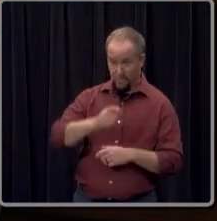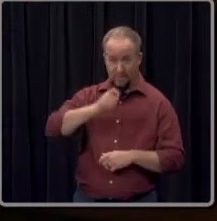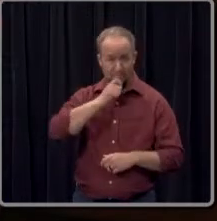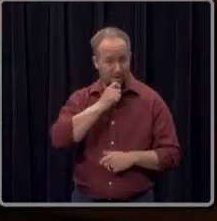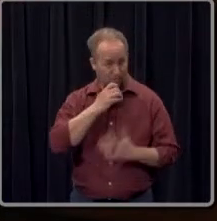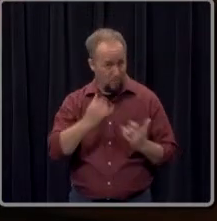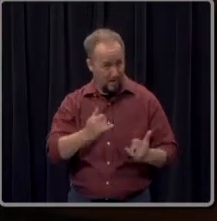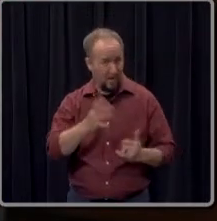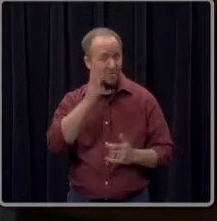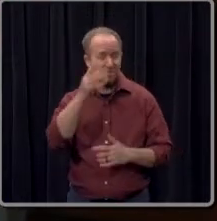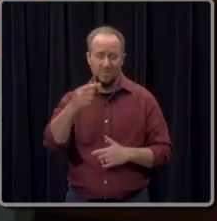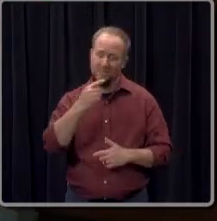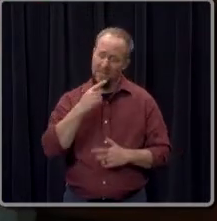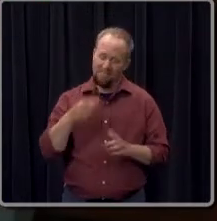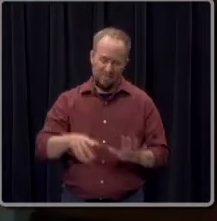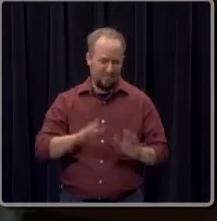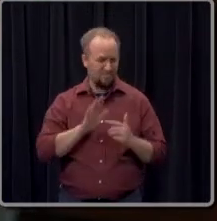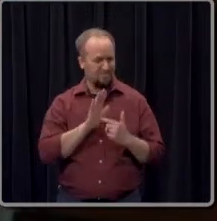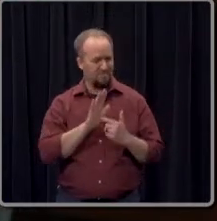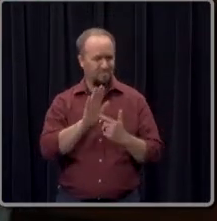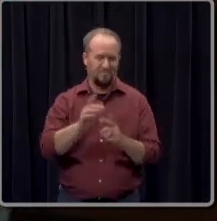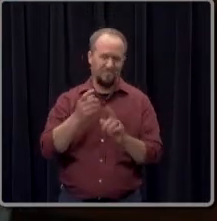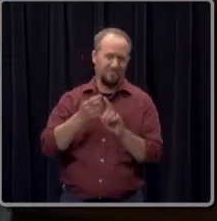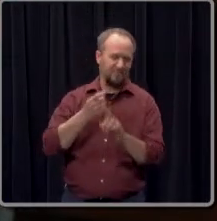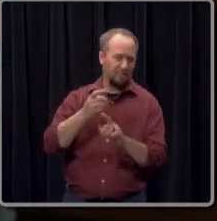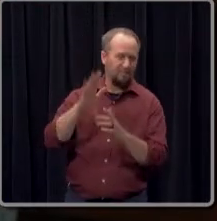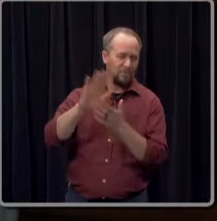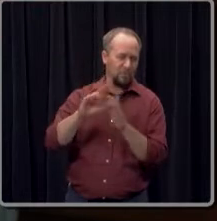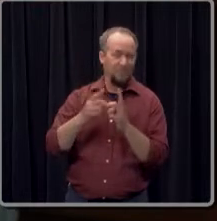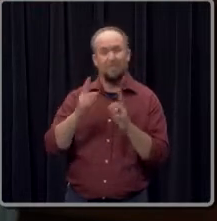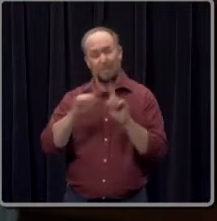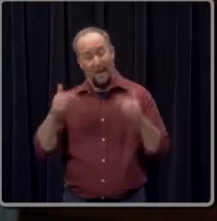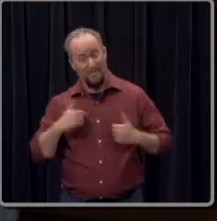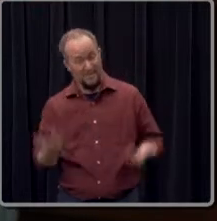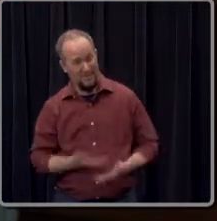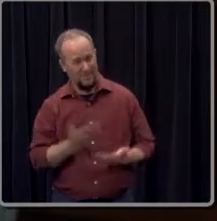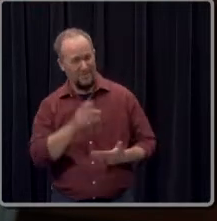say that this award is a reflection of the district, but I'm at the mic.